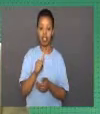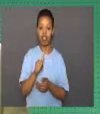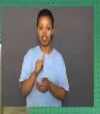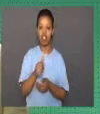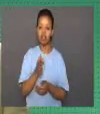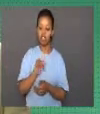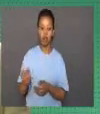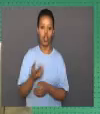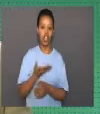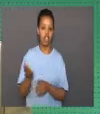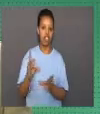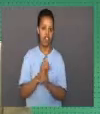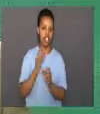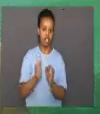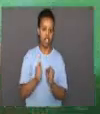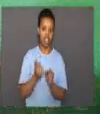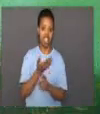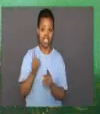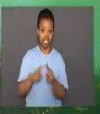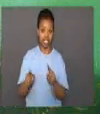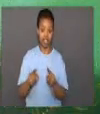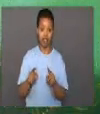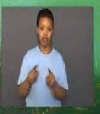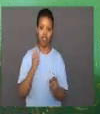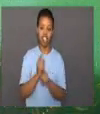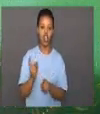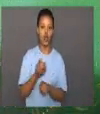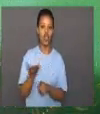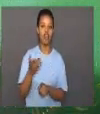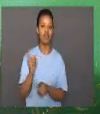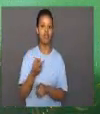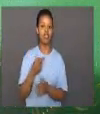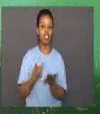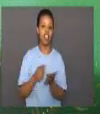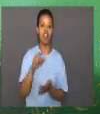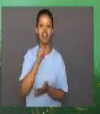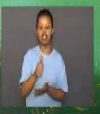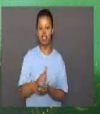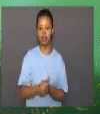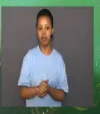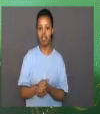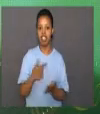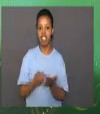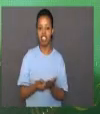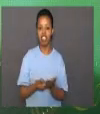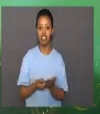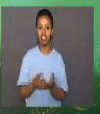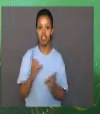Fortunately, this is not the case. The bodies of organisms and organic